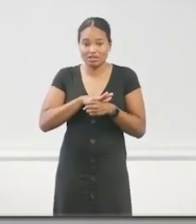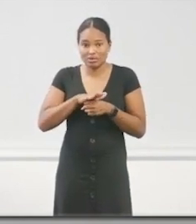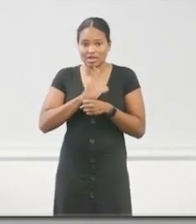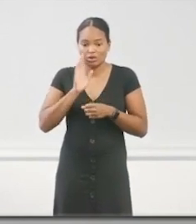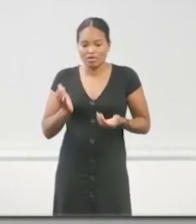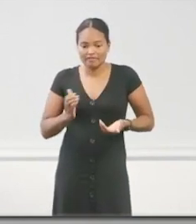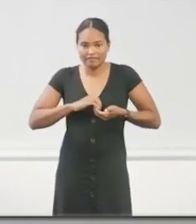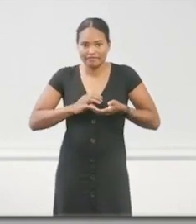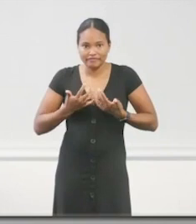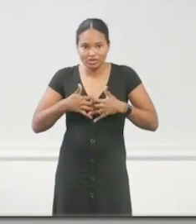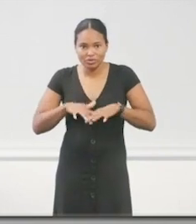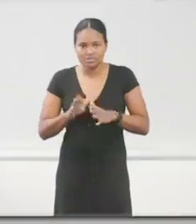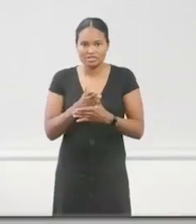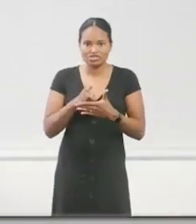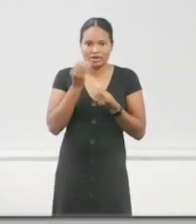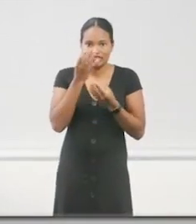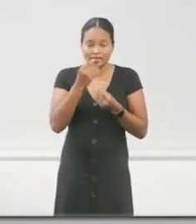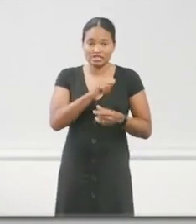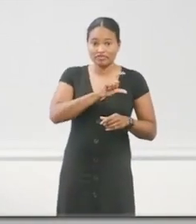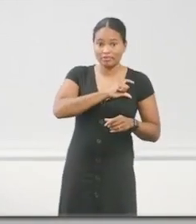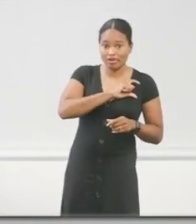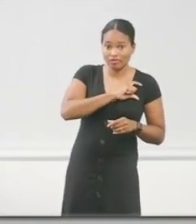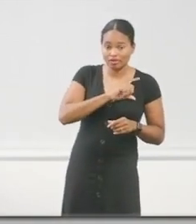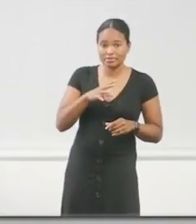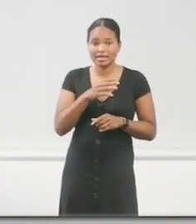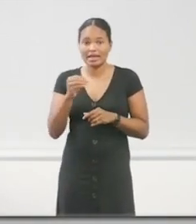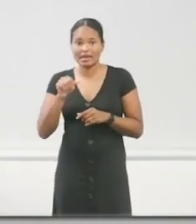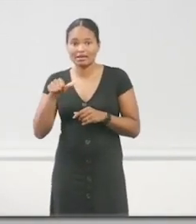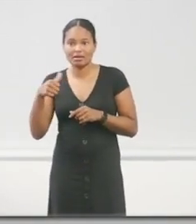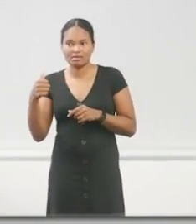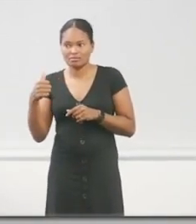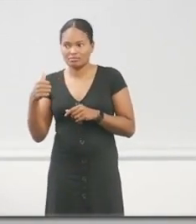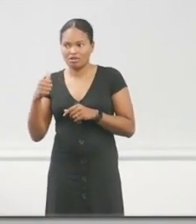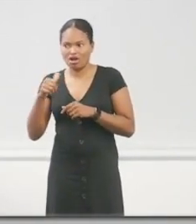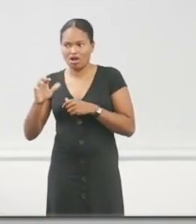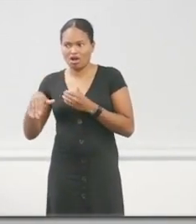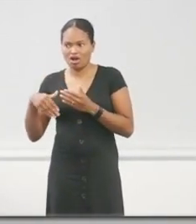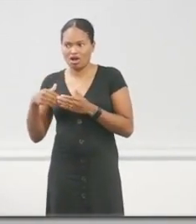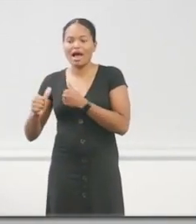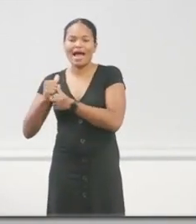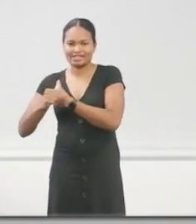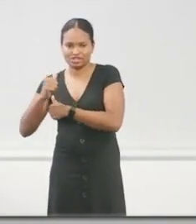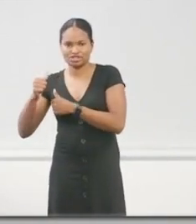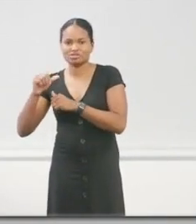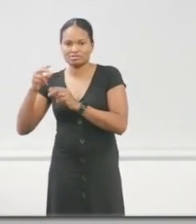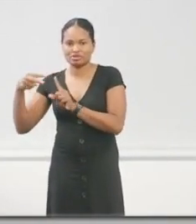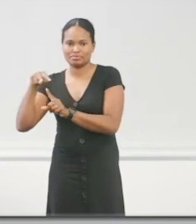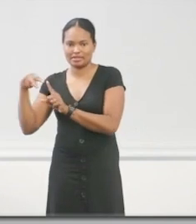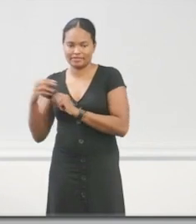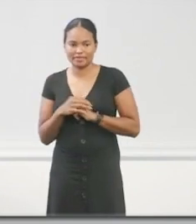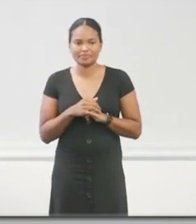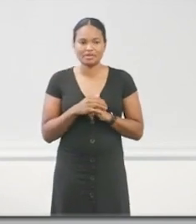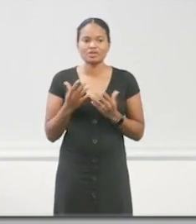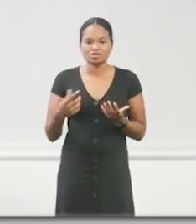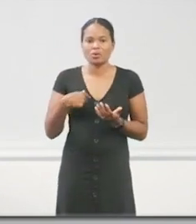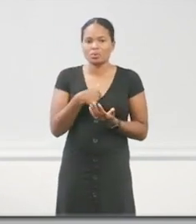information, both from a law enforcement perspective, but also an all threats, all hazard perspective. So we're trying to make sure that we're building this into everything we do in the